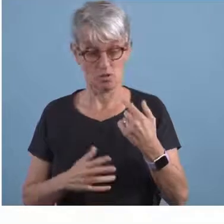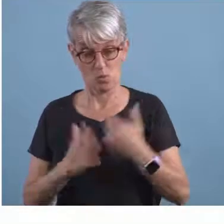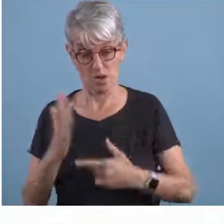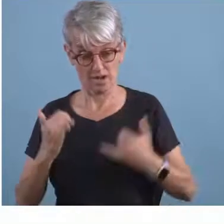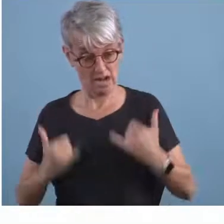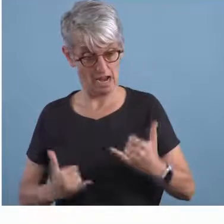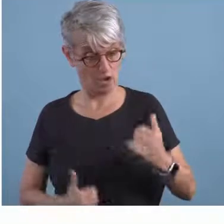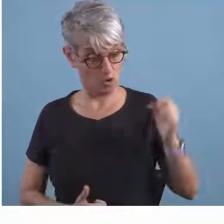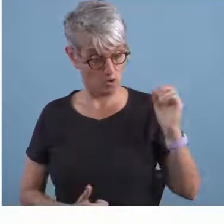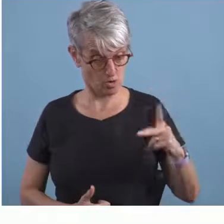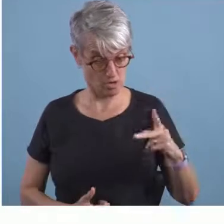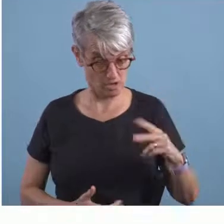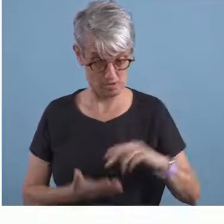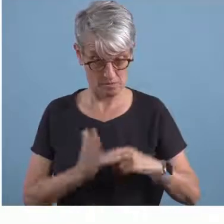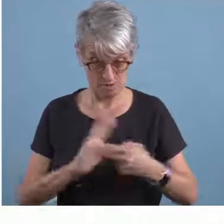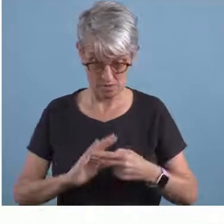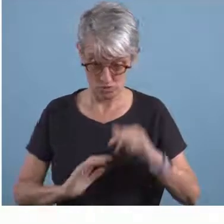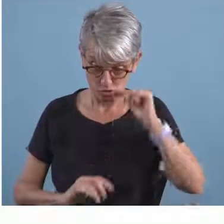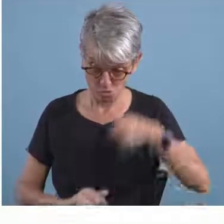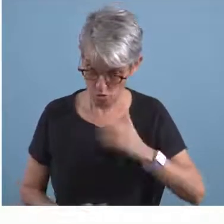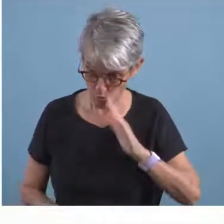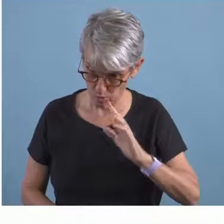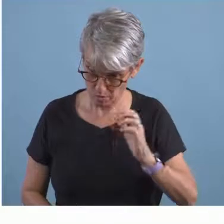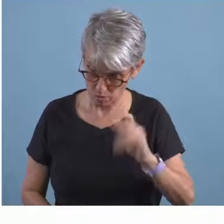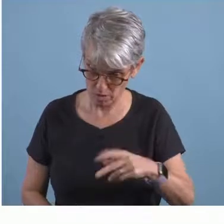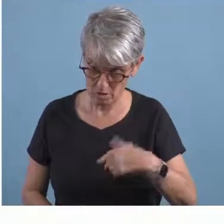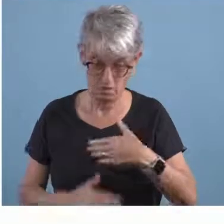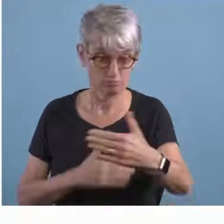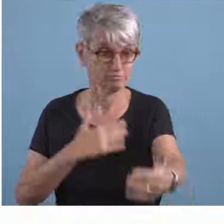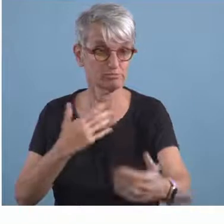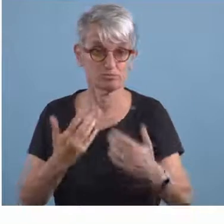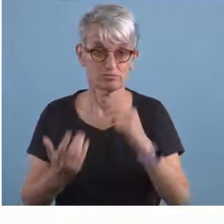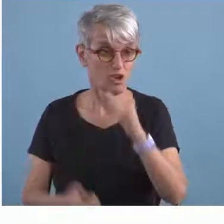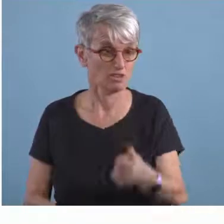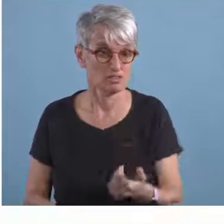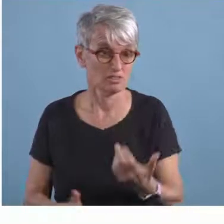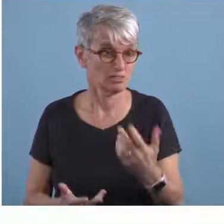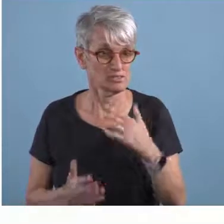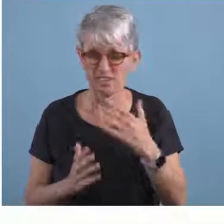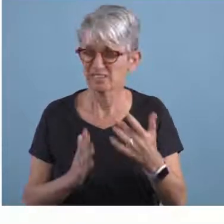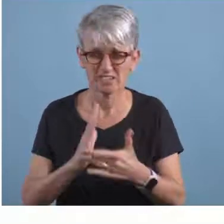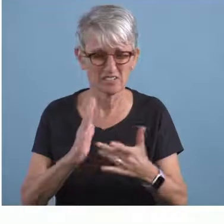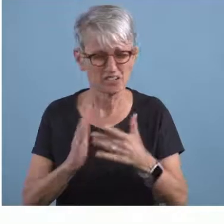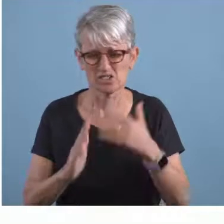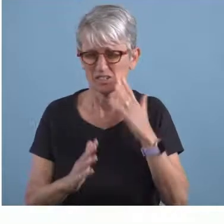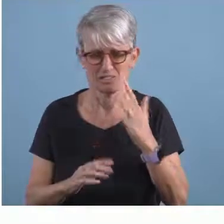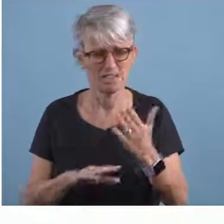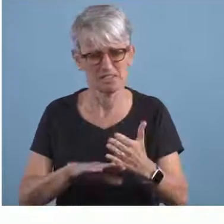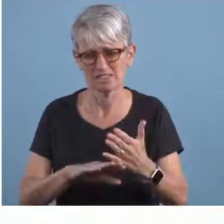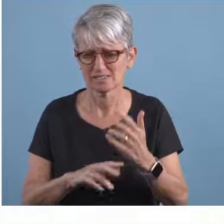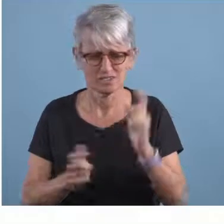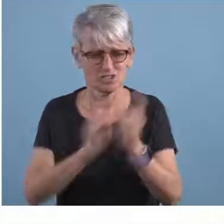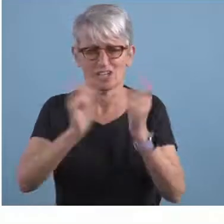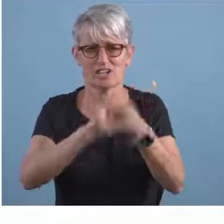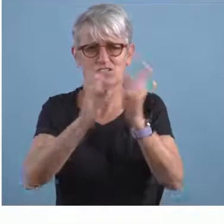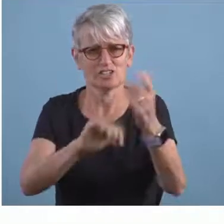and eventually it's going to not even be an issue in the future. Technology is just improving that quickly. Back